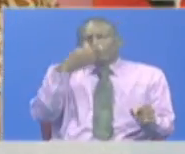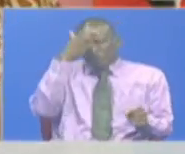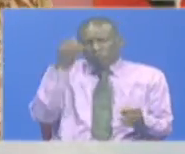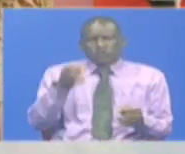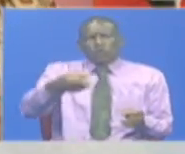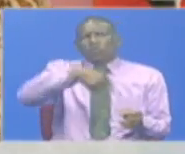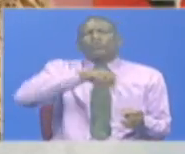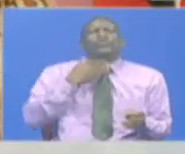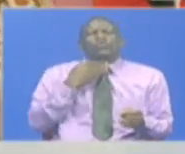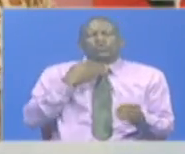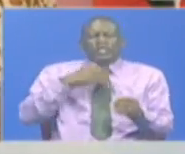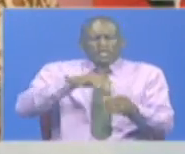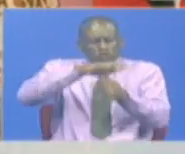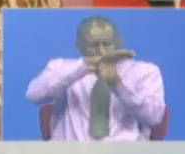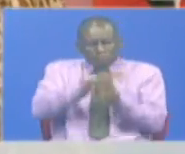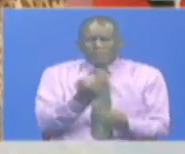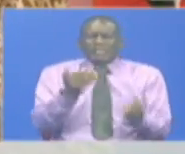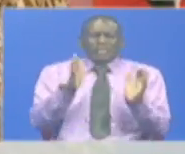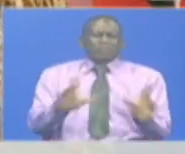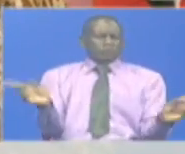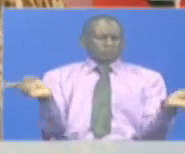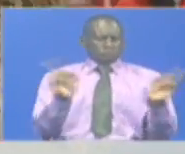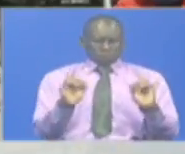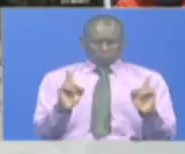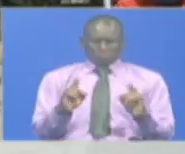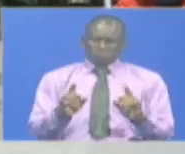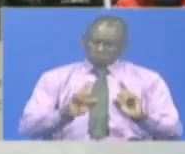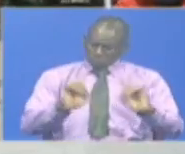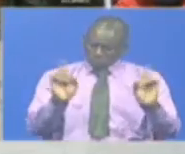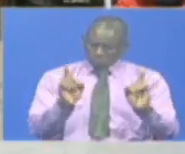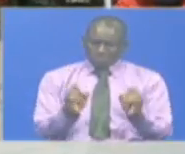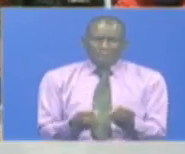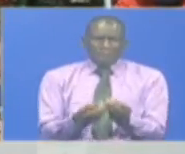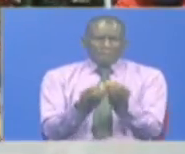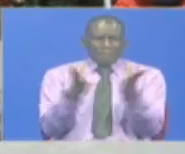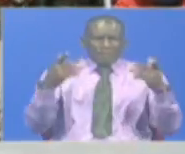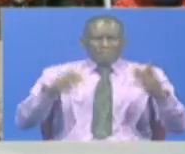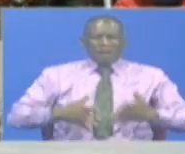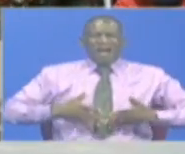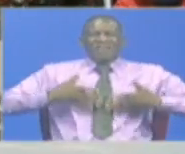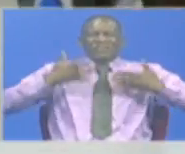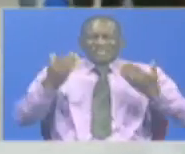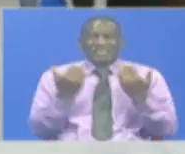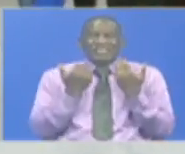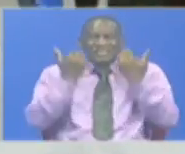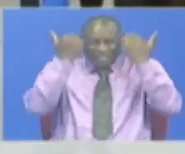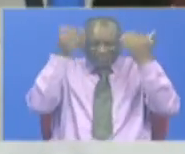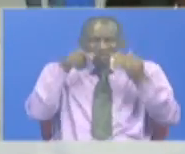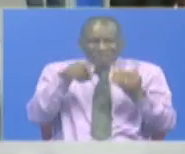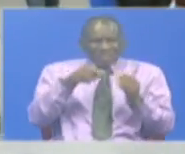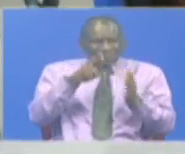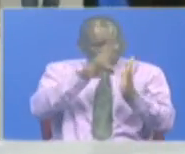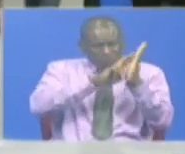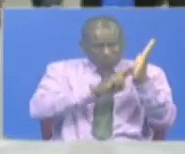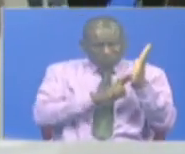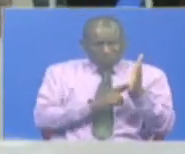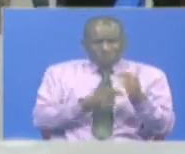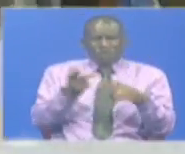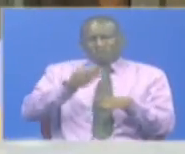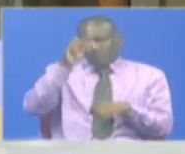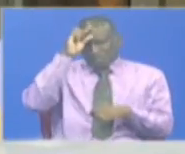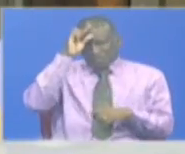tuataka kuumiza mtu yeyote. La. But many have expressed frustration with these restrictive directives from the